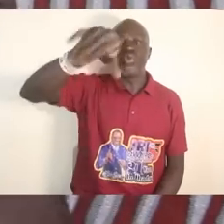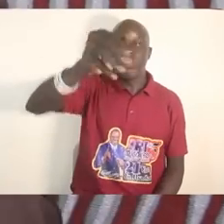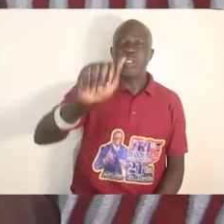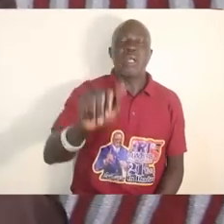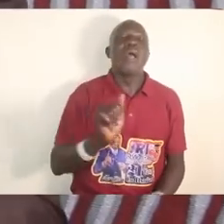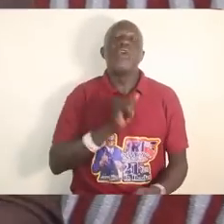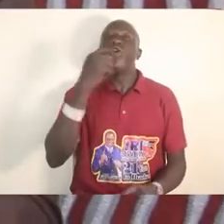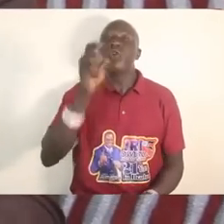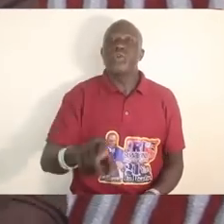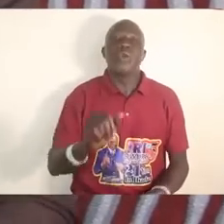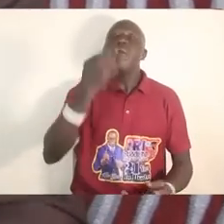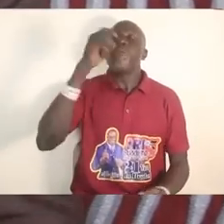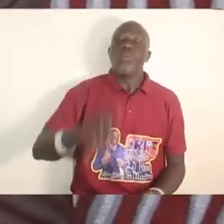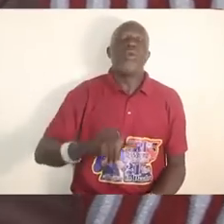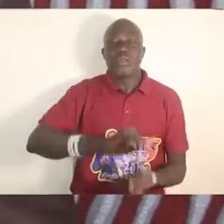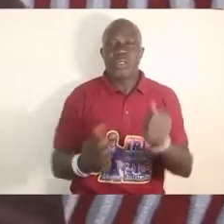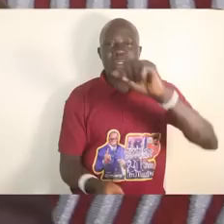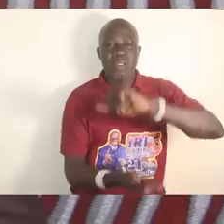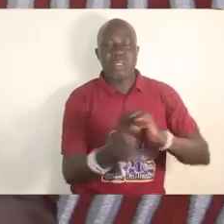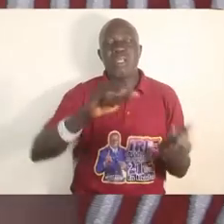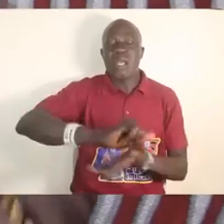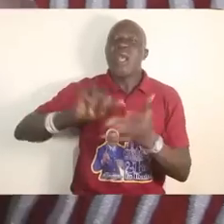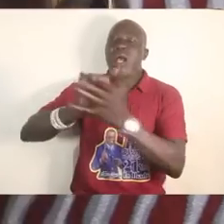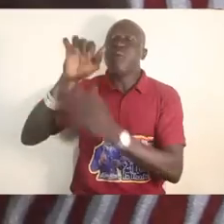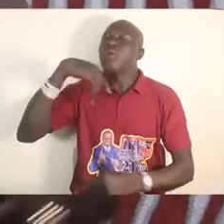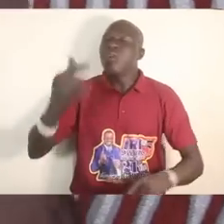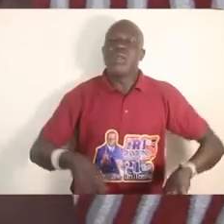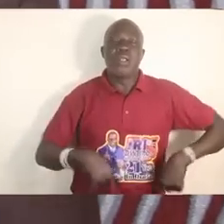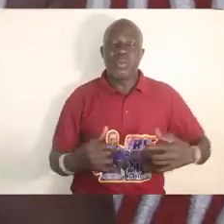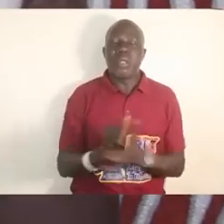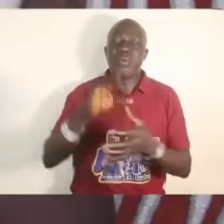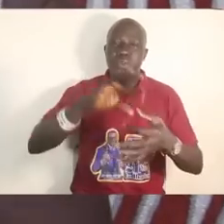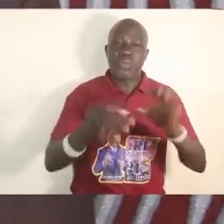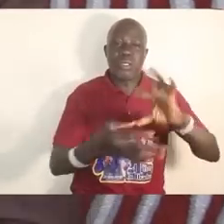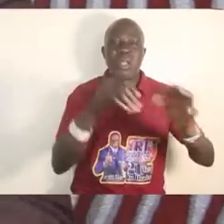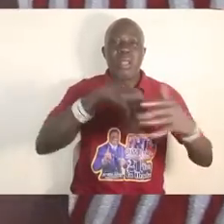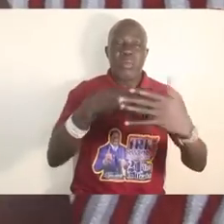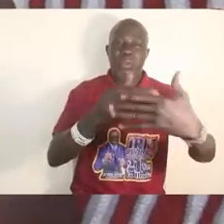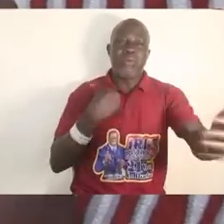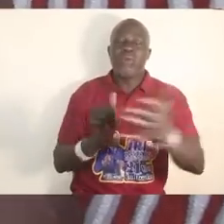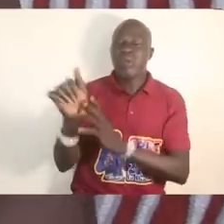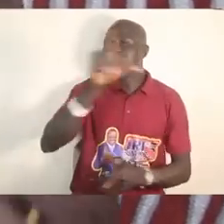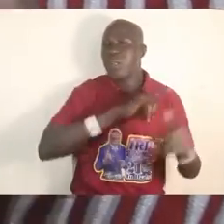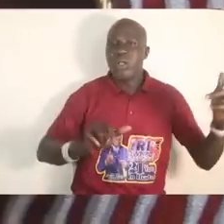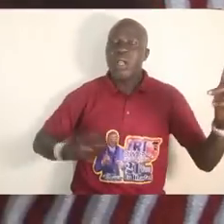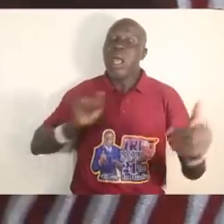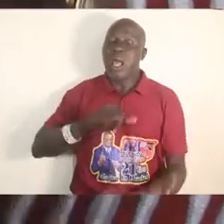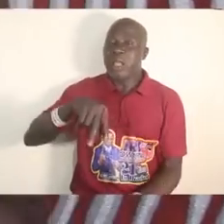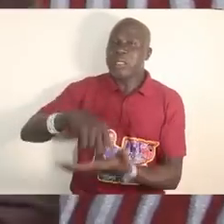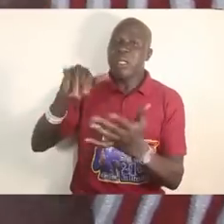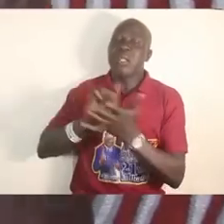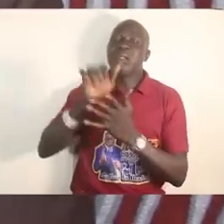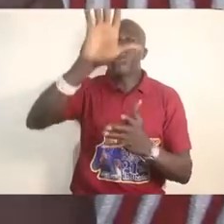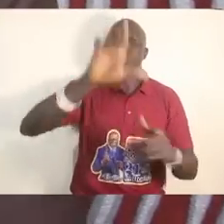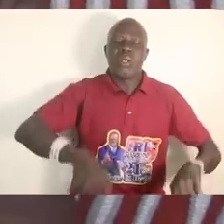yí padà. Your story must change. Ó wà ní Abẹ́òkúta bákan náà. Abẹ́òkúta ọ̀sán. Bí Olúwa ti ń bẹ tí ẹ̀ bẹ̀ wá. Àbẹ̀ ọ̀sán ní bẹ̀tà ní sọ̀rọ̀ yìí. Before the Lord, you want to rise.